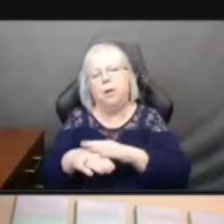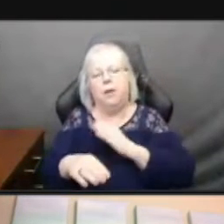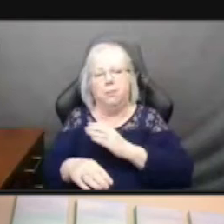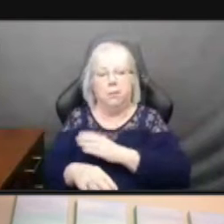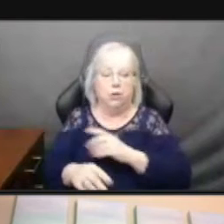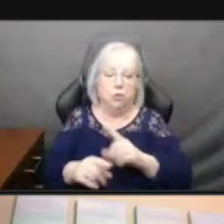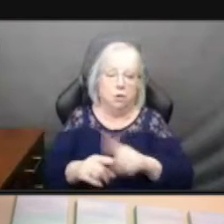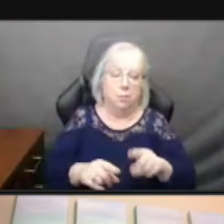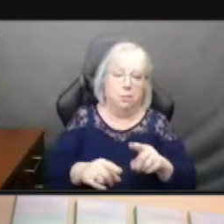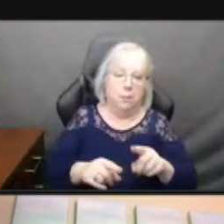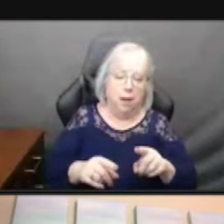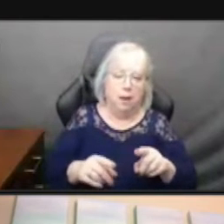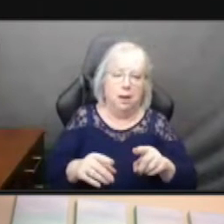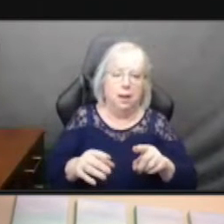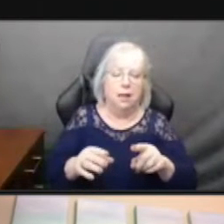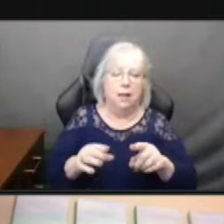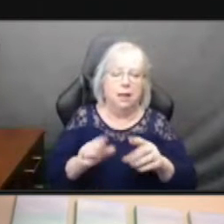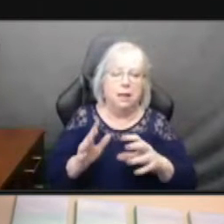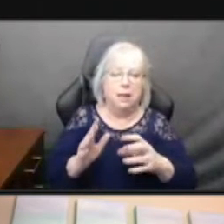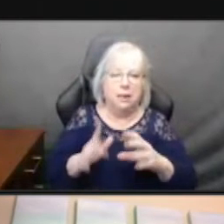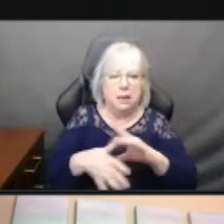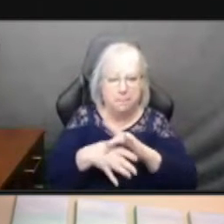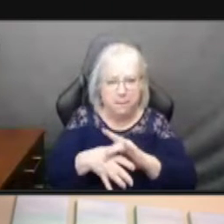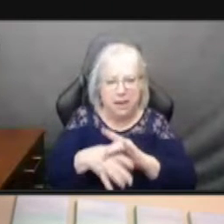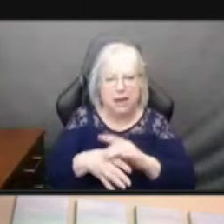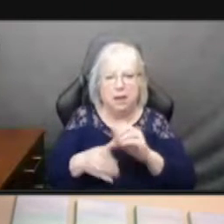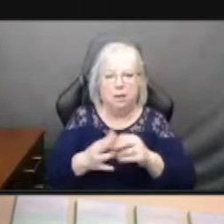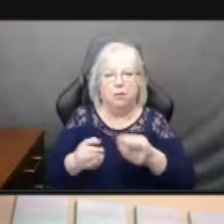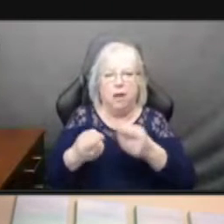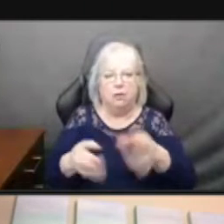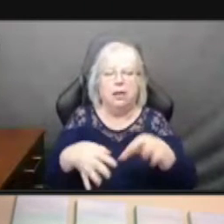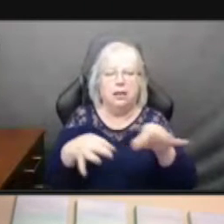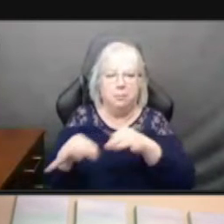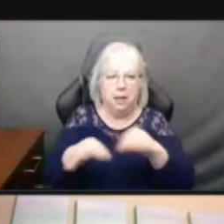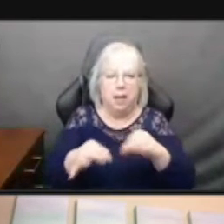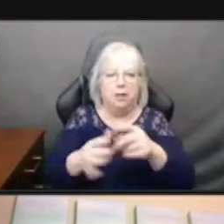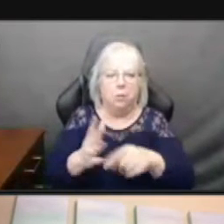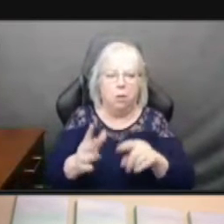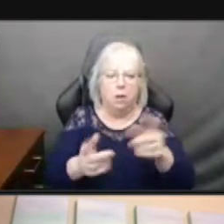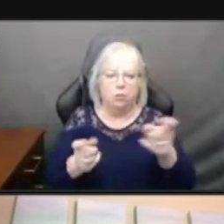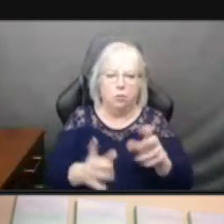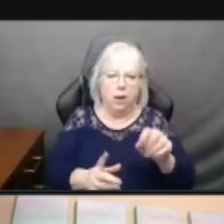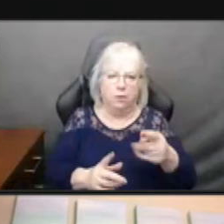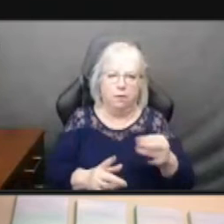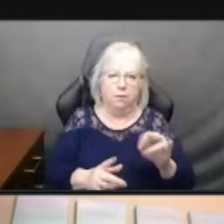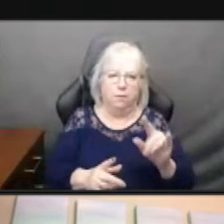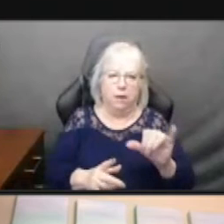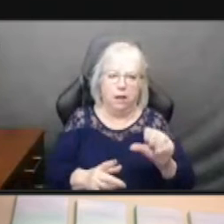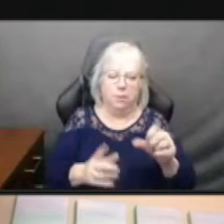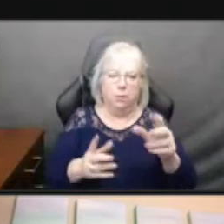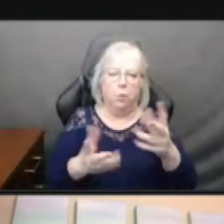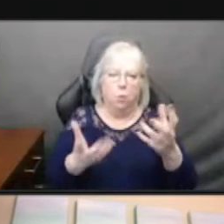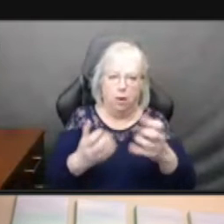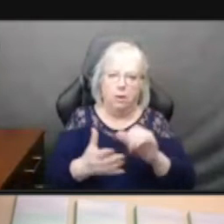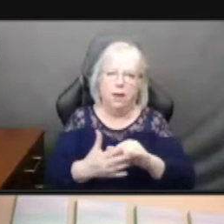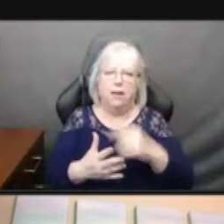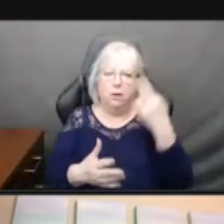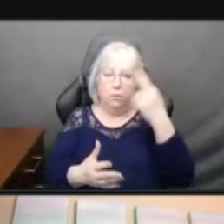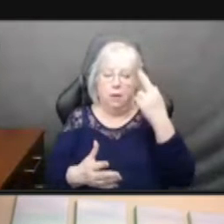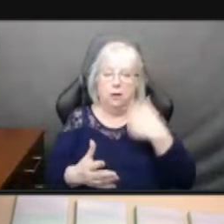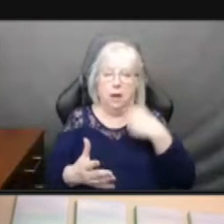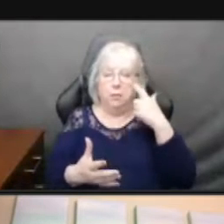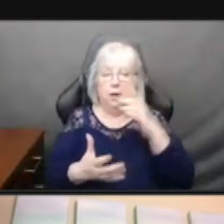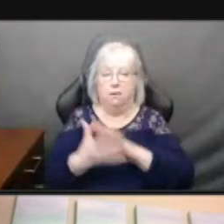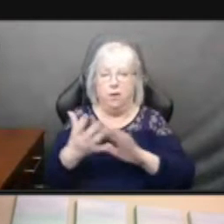Director Phillips wants us to accomplish through that particular resolution. So that's why I'm confused, and that's